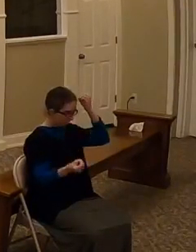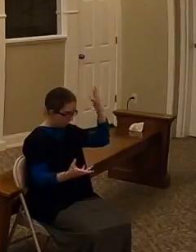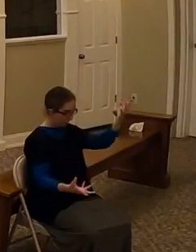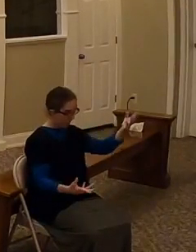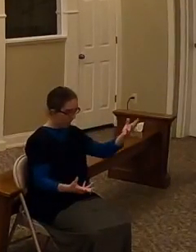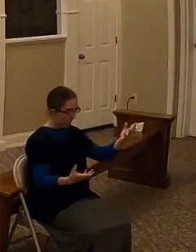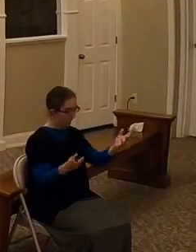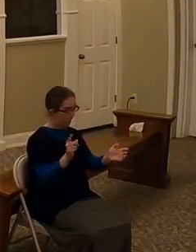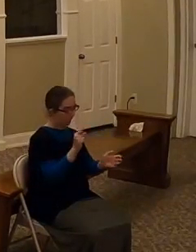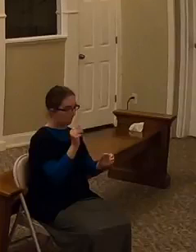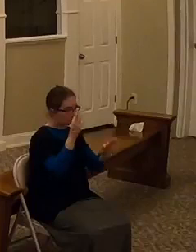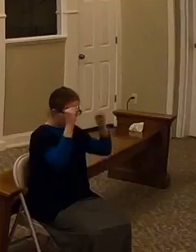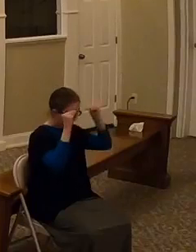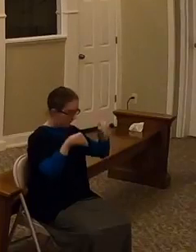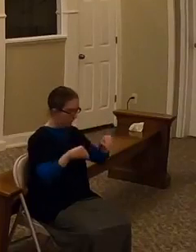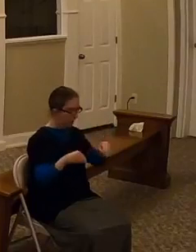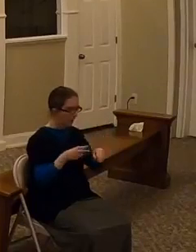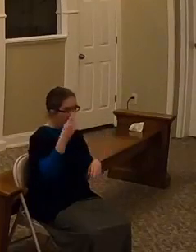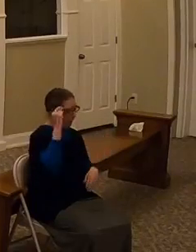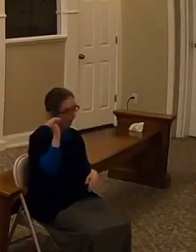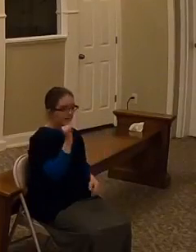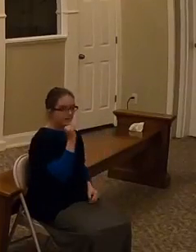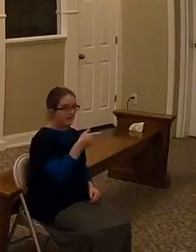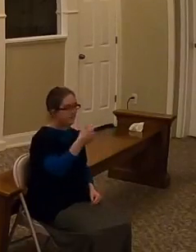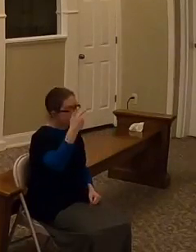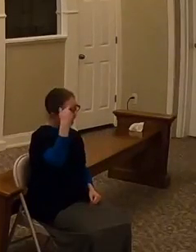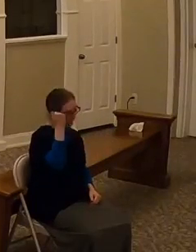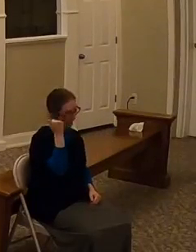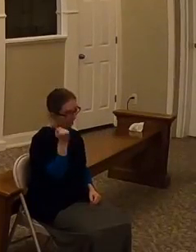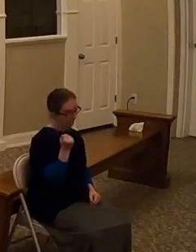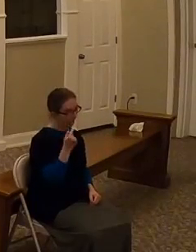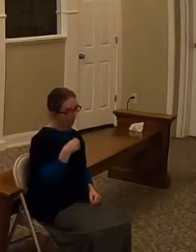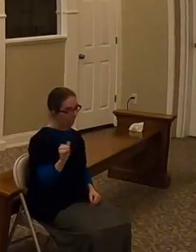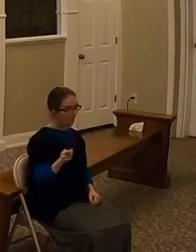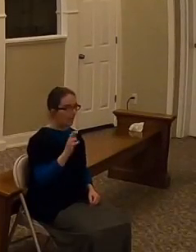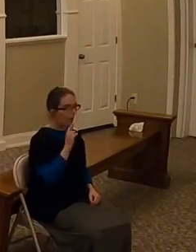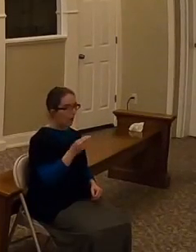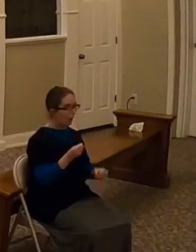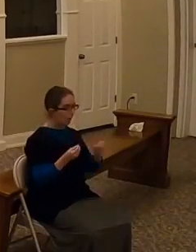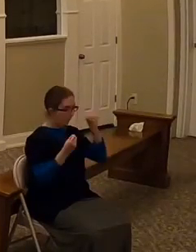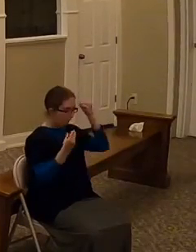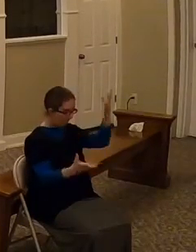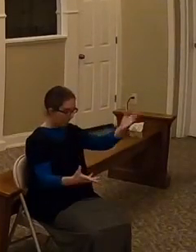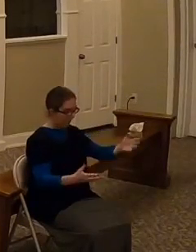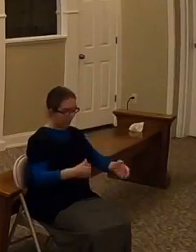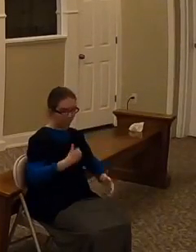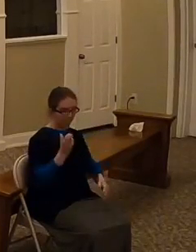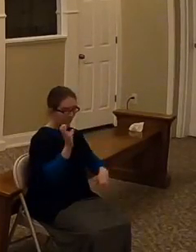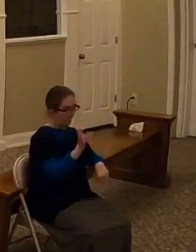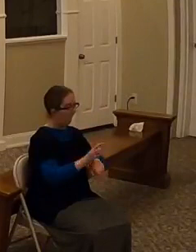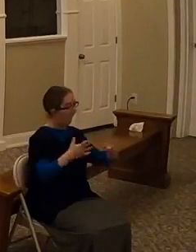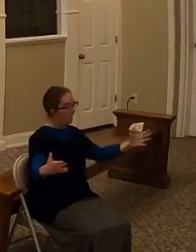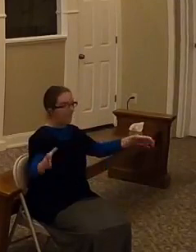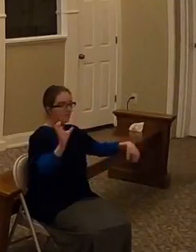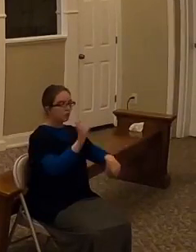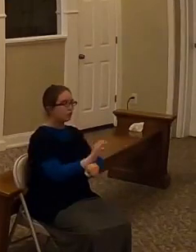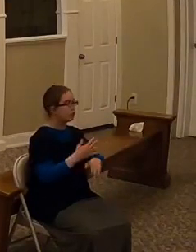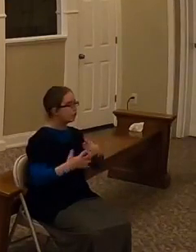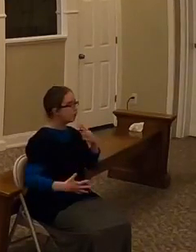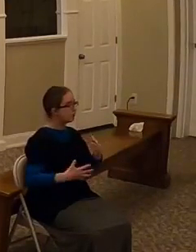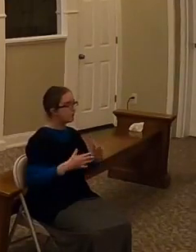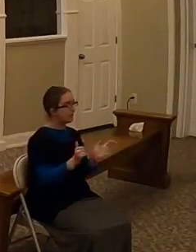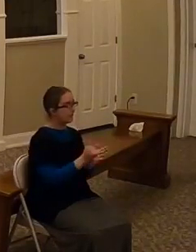teach. And the reason they don't want to follow this is because they're following some other church, big church body